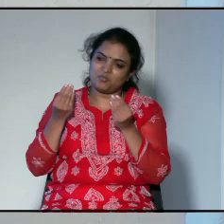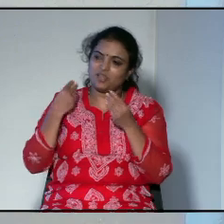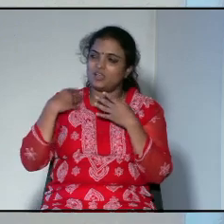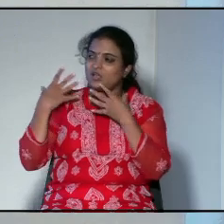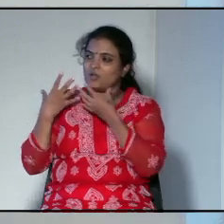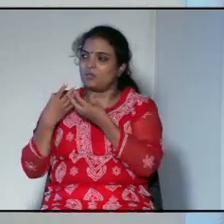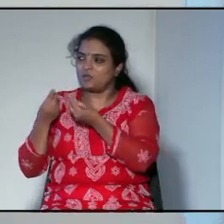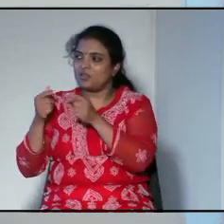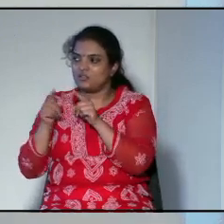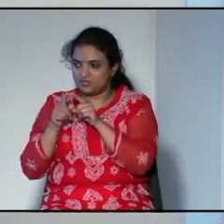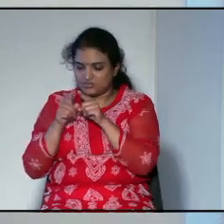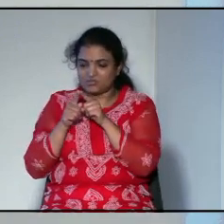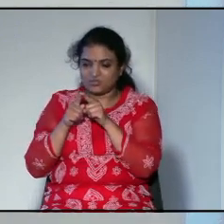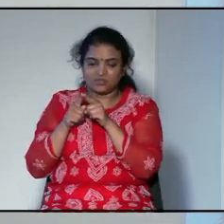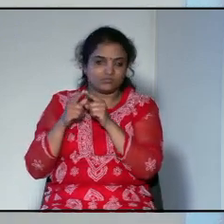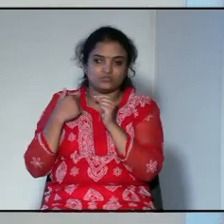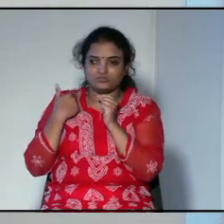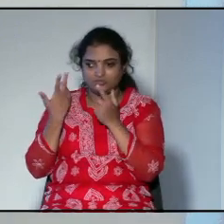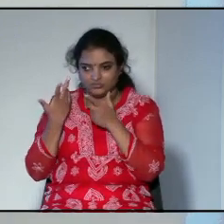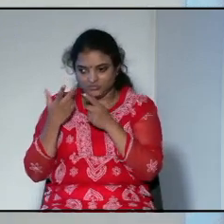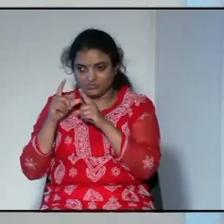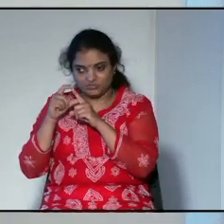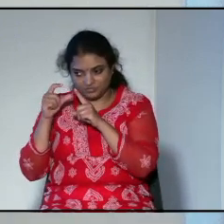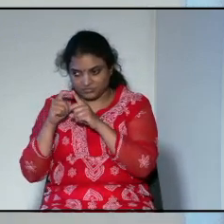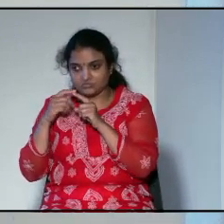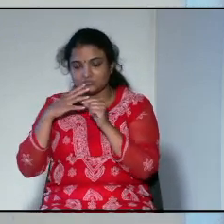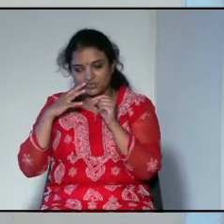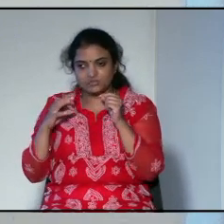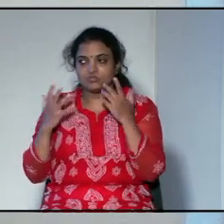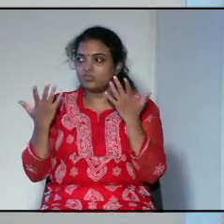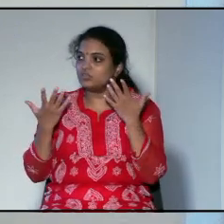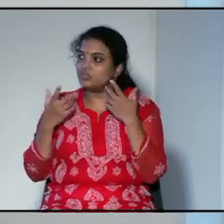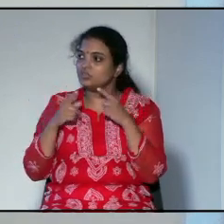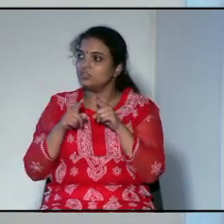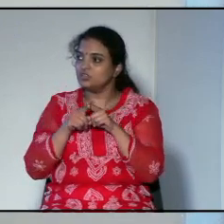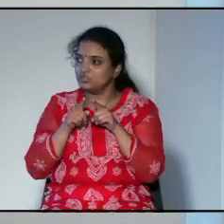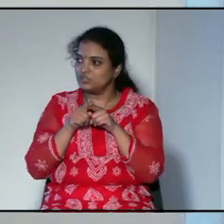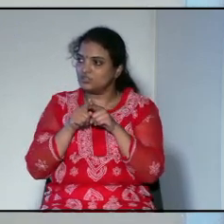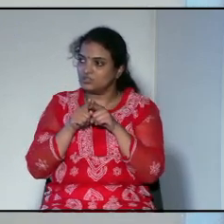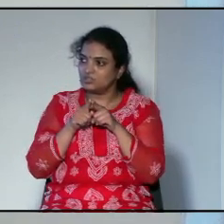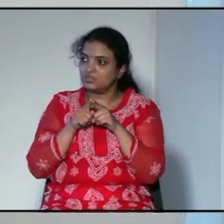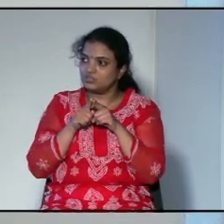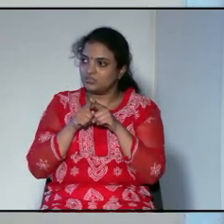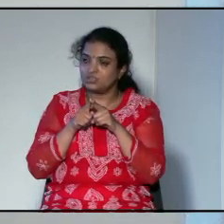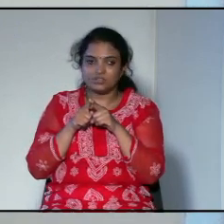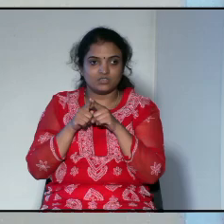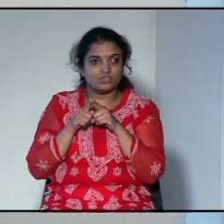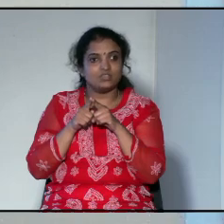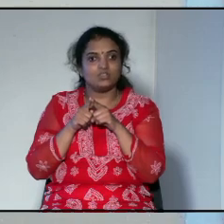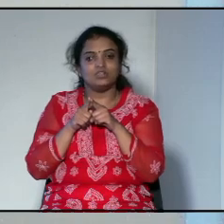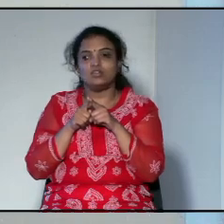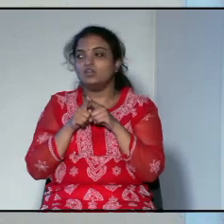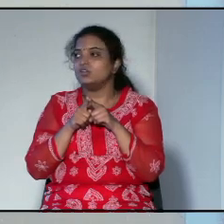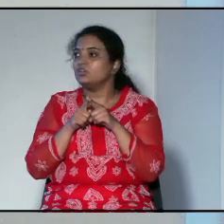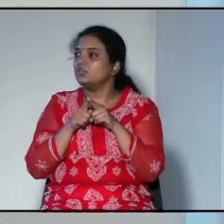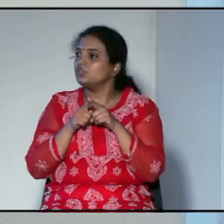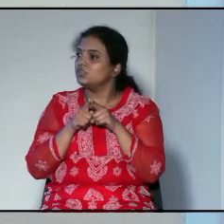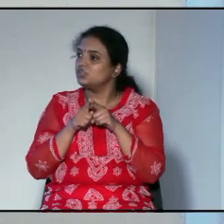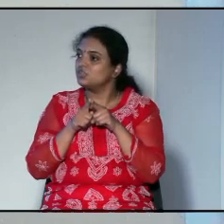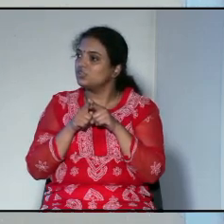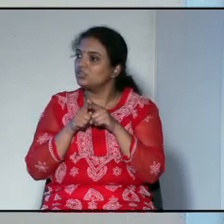maybe that's rhetorical. We don't know whether she would have really melted it down. She does melt down smaller works sometimes. When I